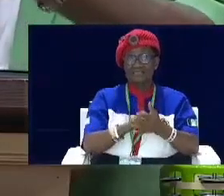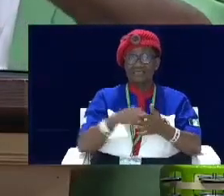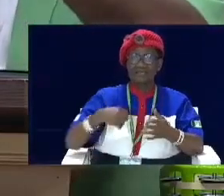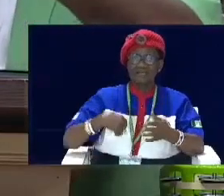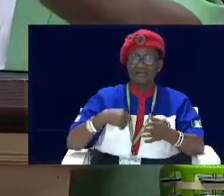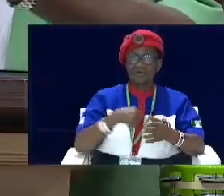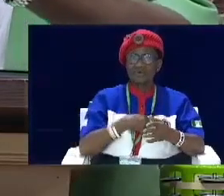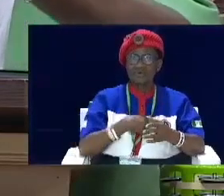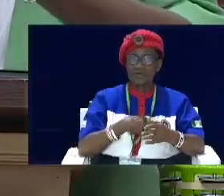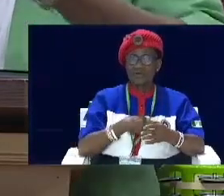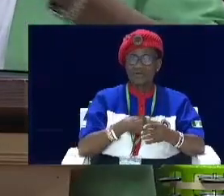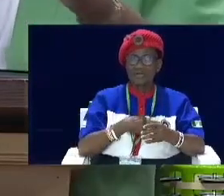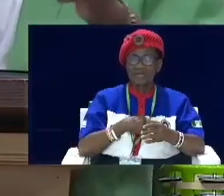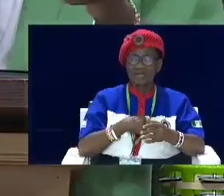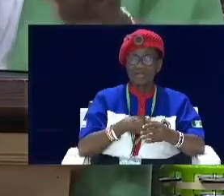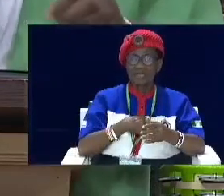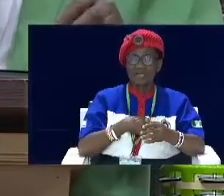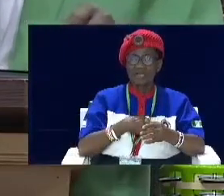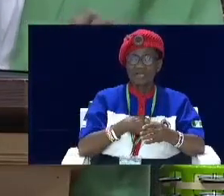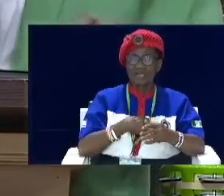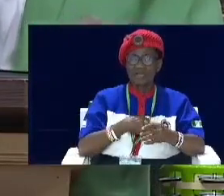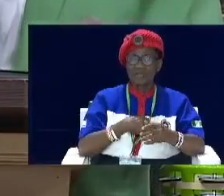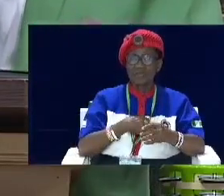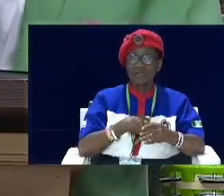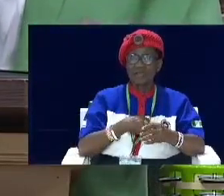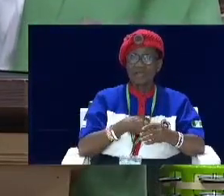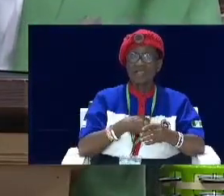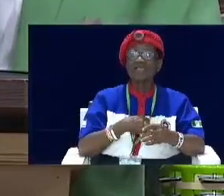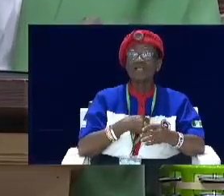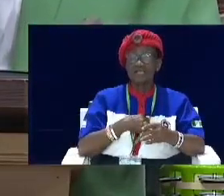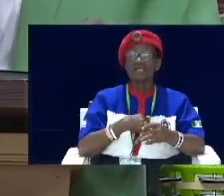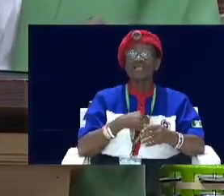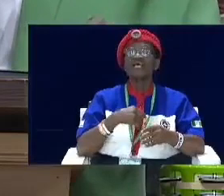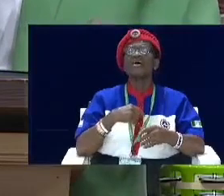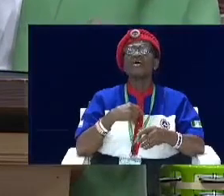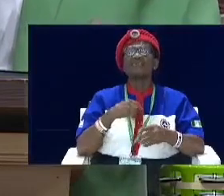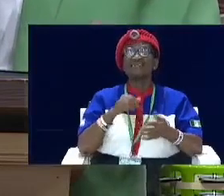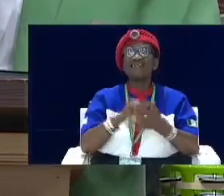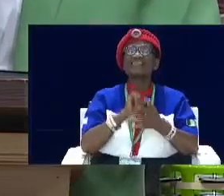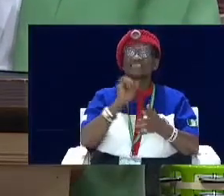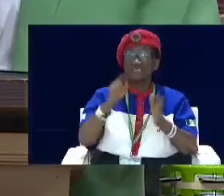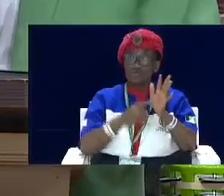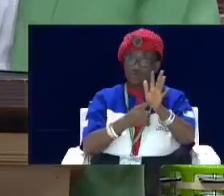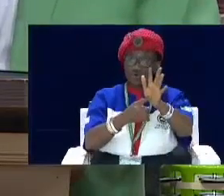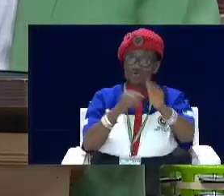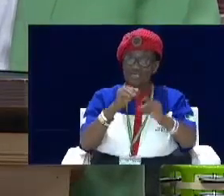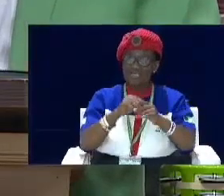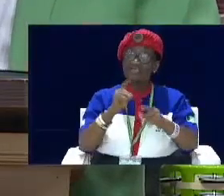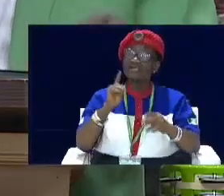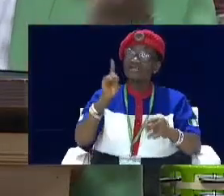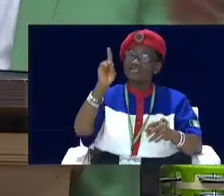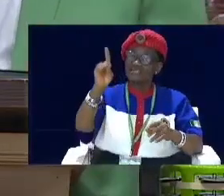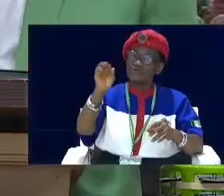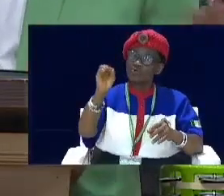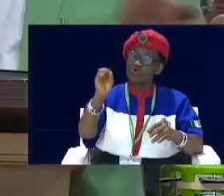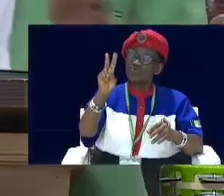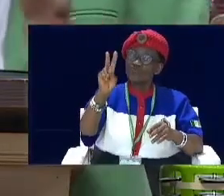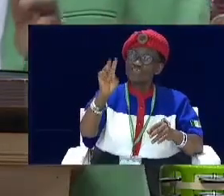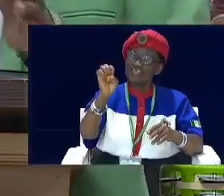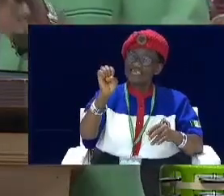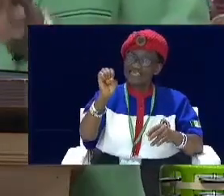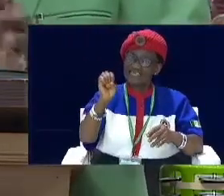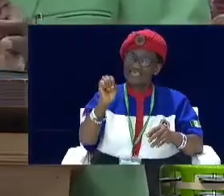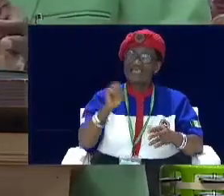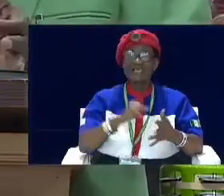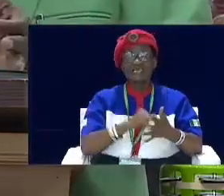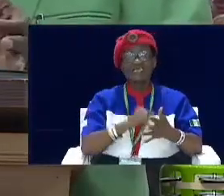that we relay to you via Dof Media. Eyi ti a ma nfo wa ninu ero morumaworan ti Dofu. It's also going to be based